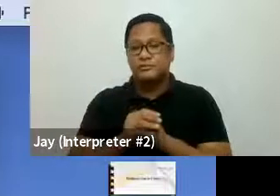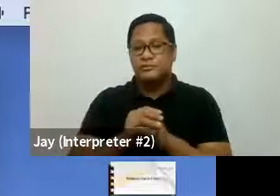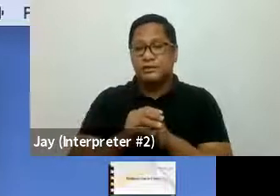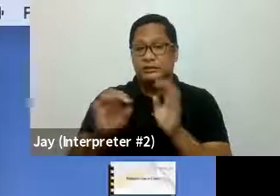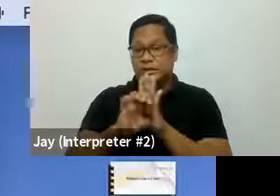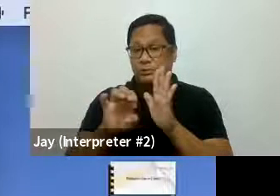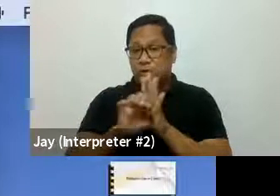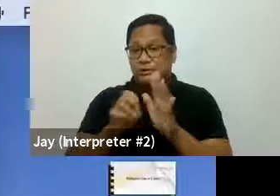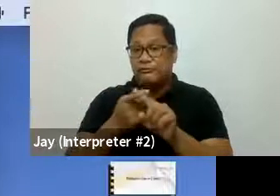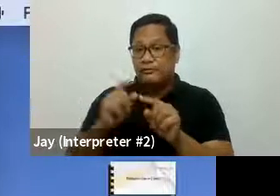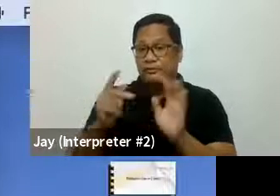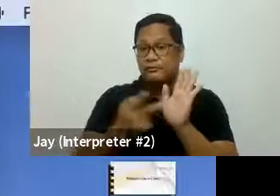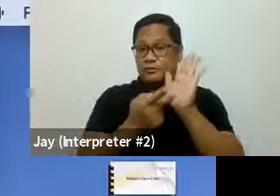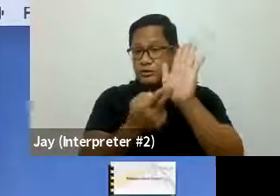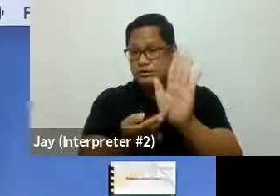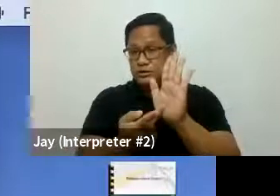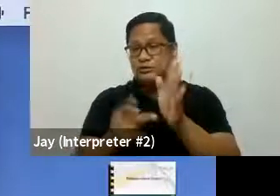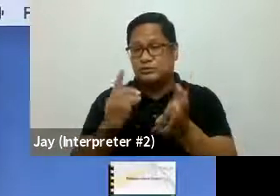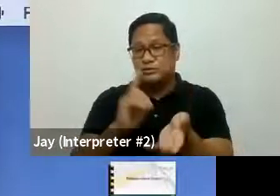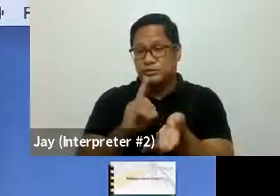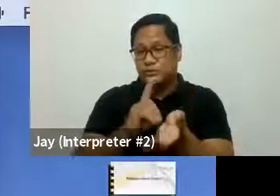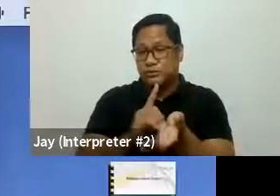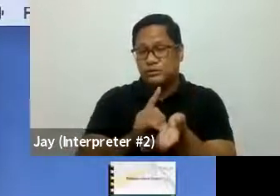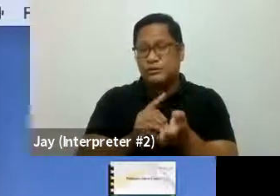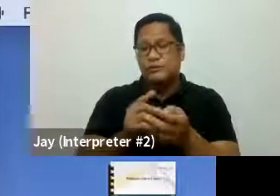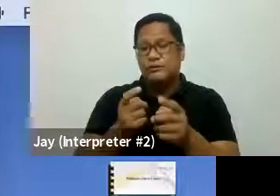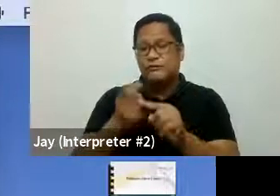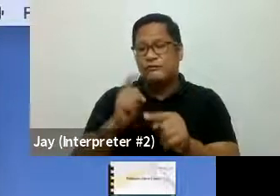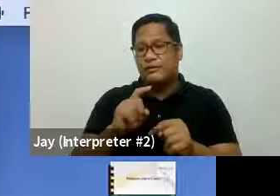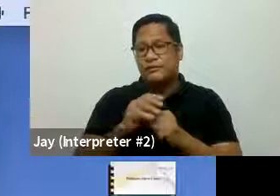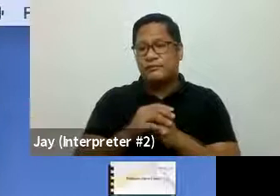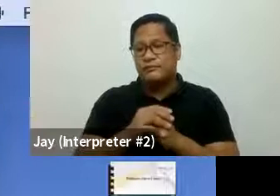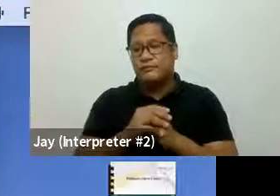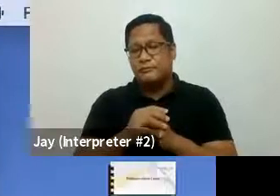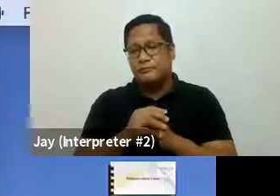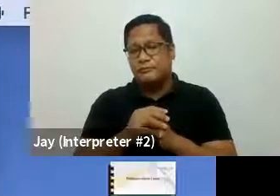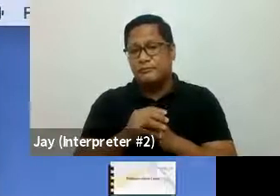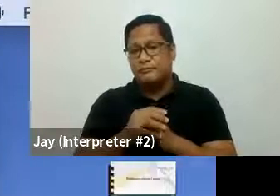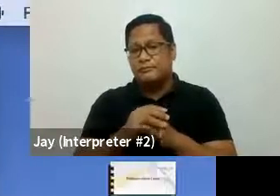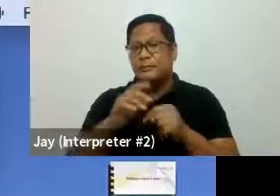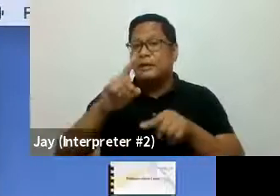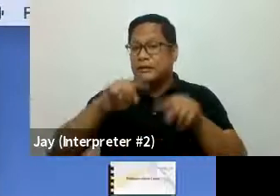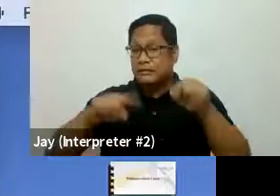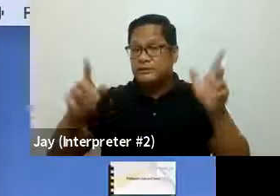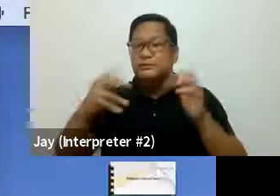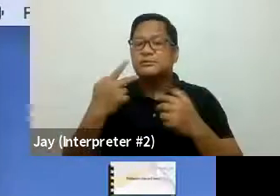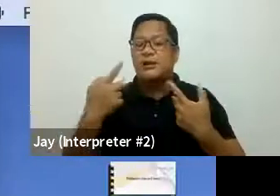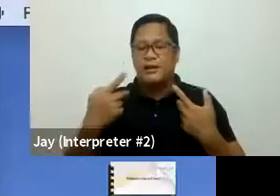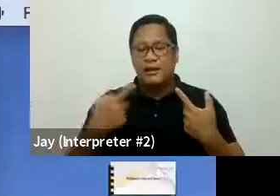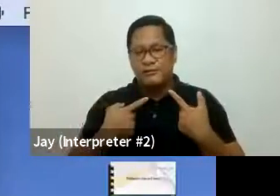example, from the presentation of Dr. Dodo Banzon on the UHC cube, the dimensions, for example, for